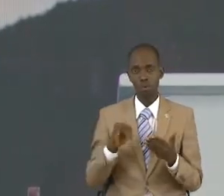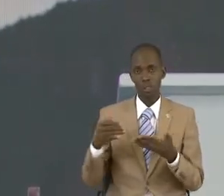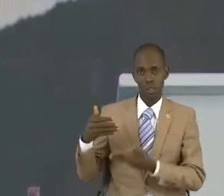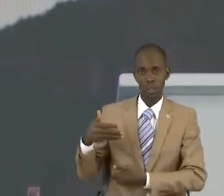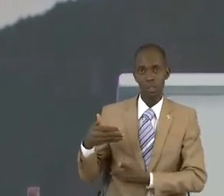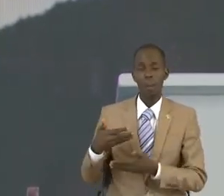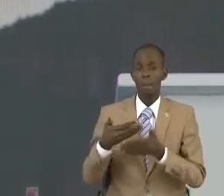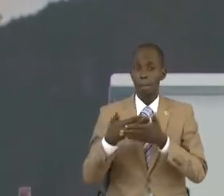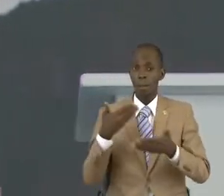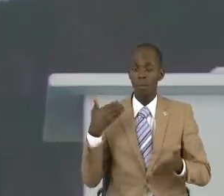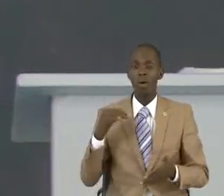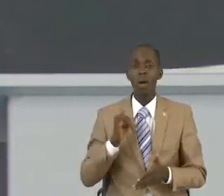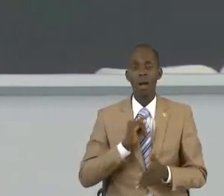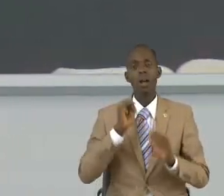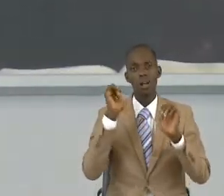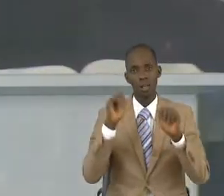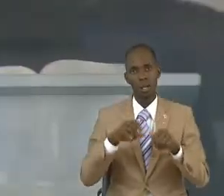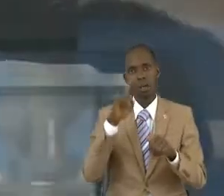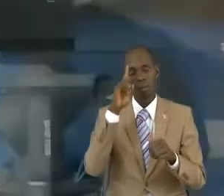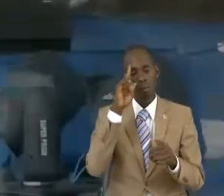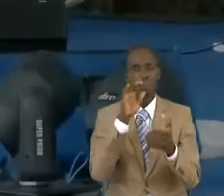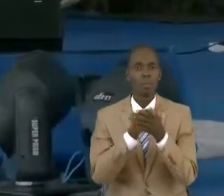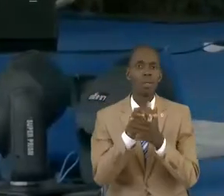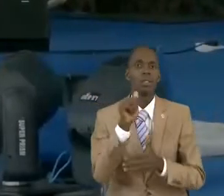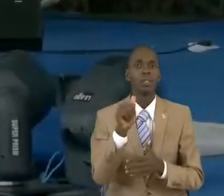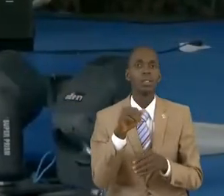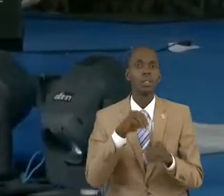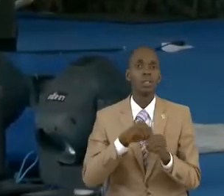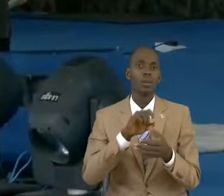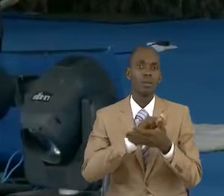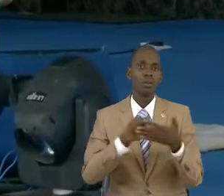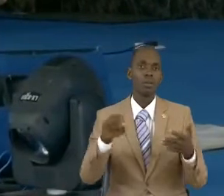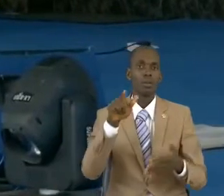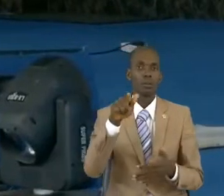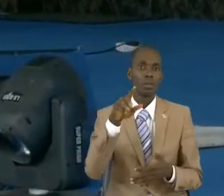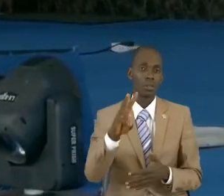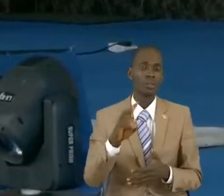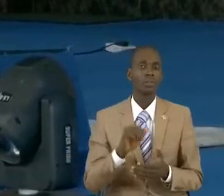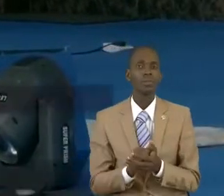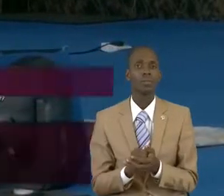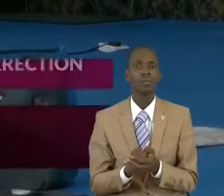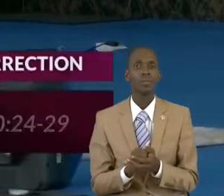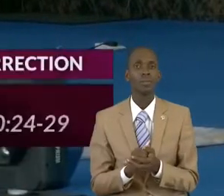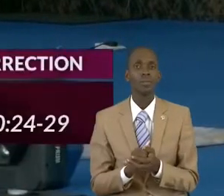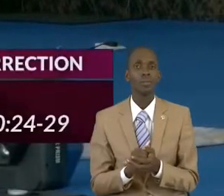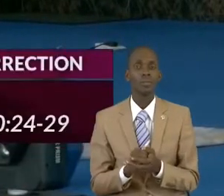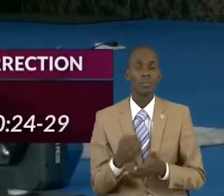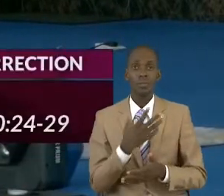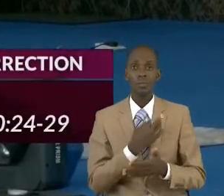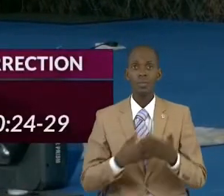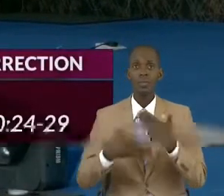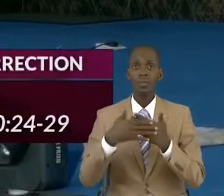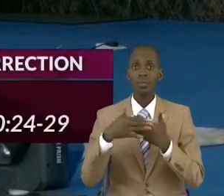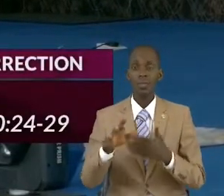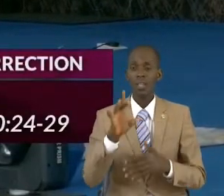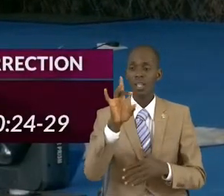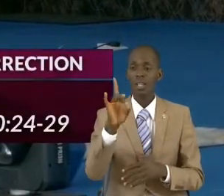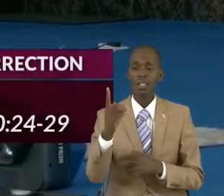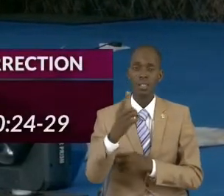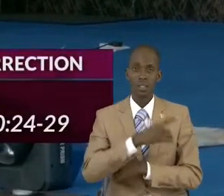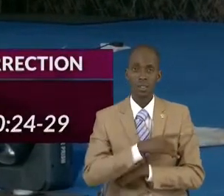can believe. In verse 26, we're told, and after 8 days